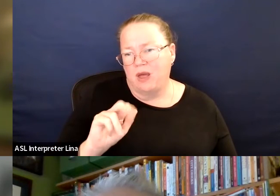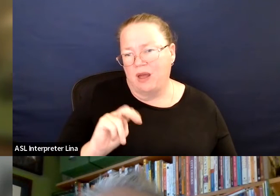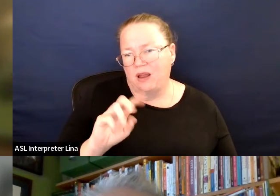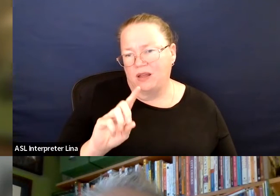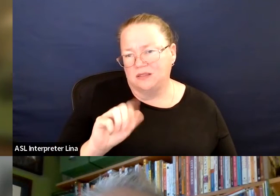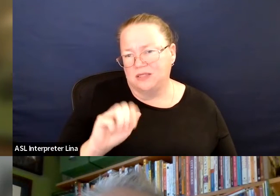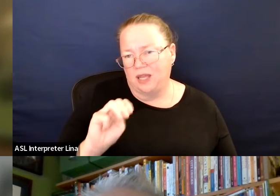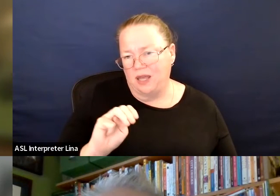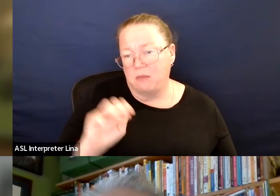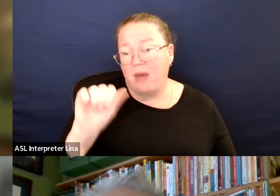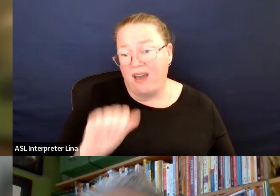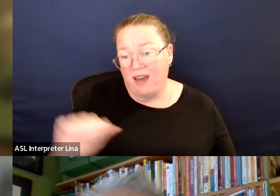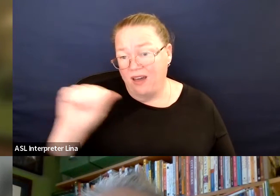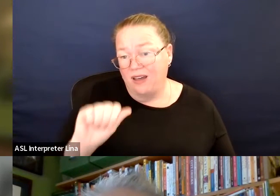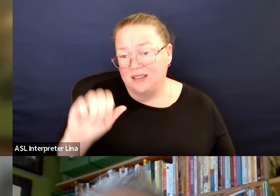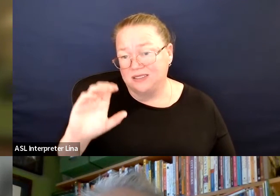at